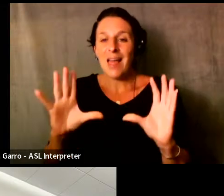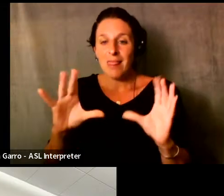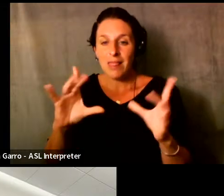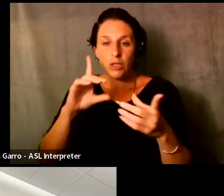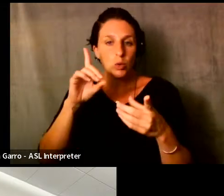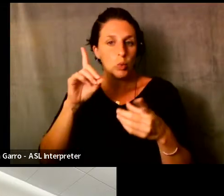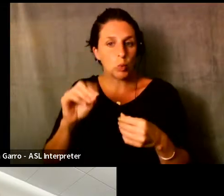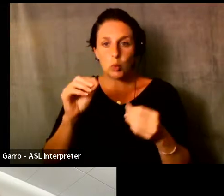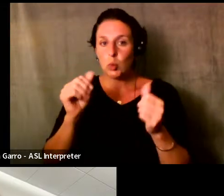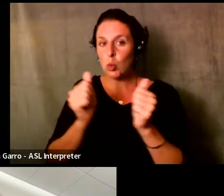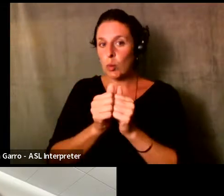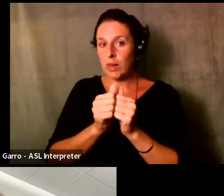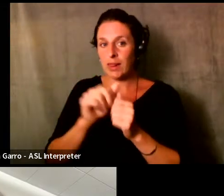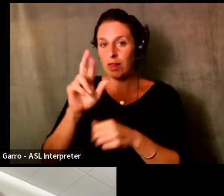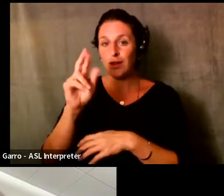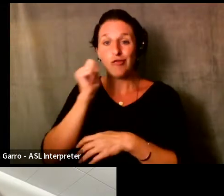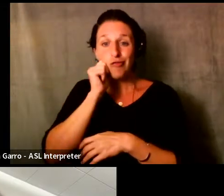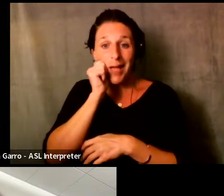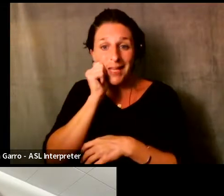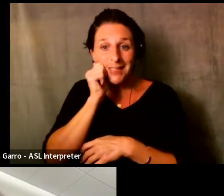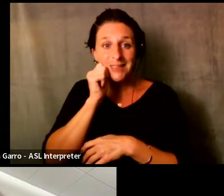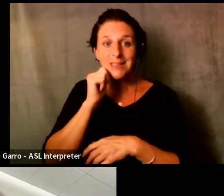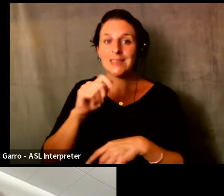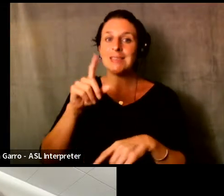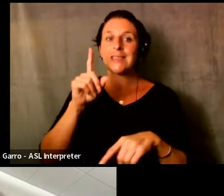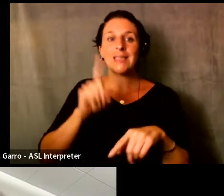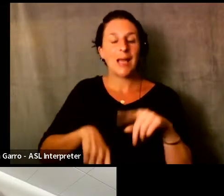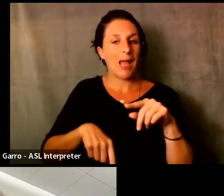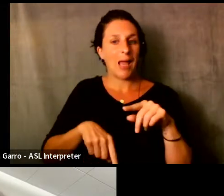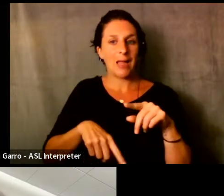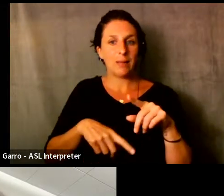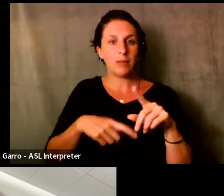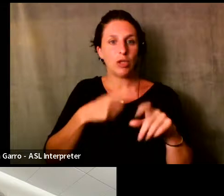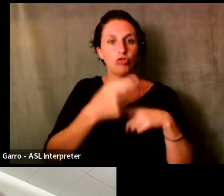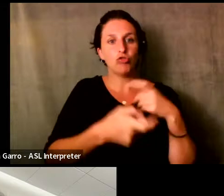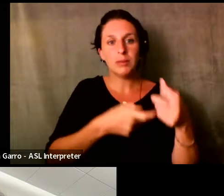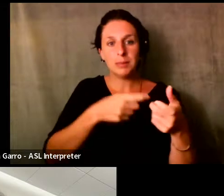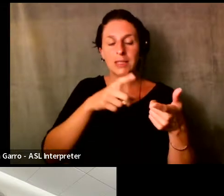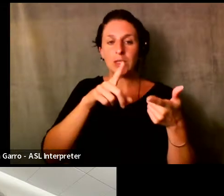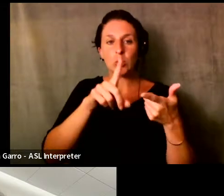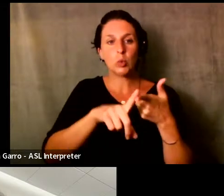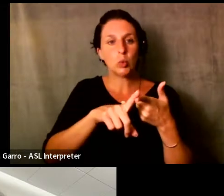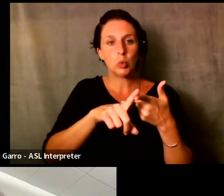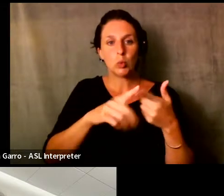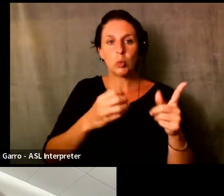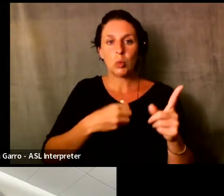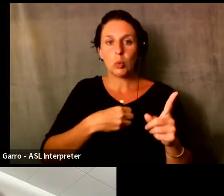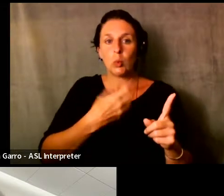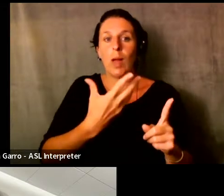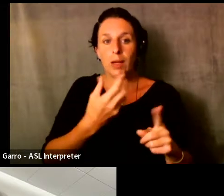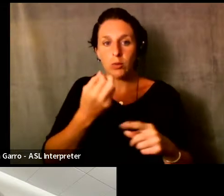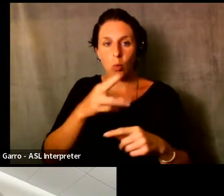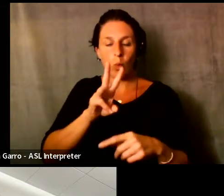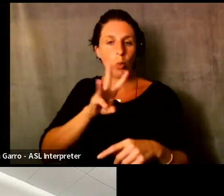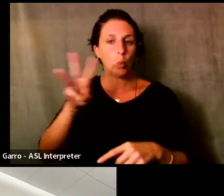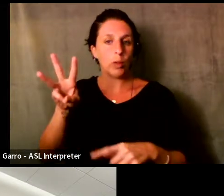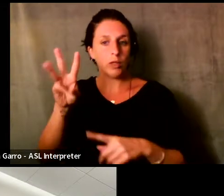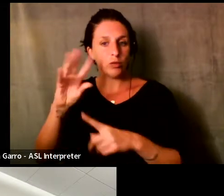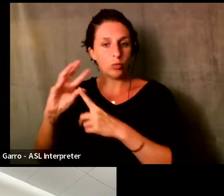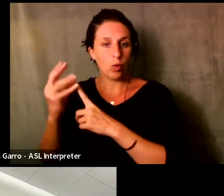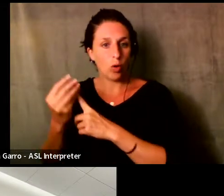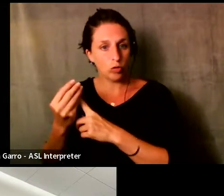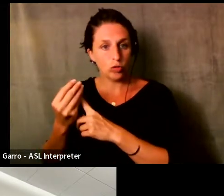race. It can't be attributed to white or Western culture.